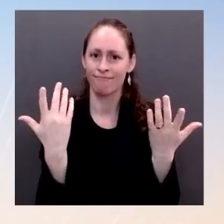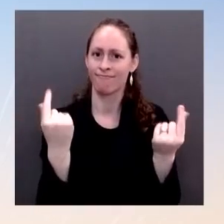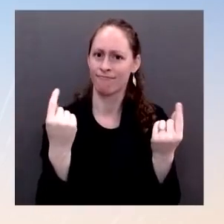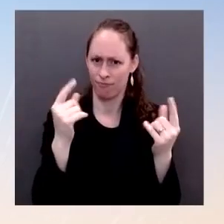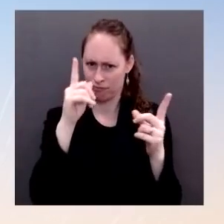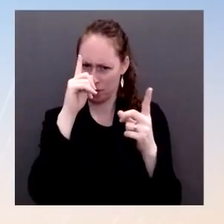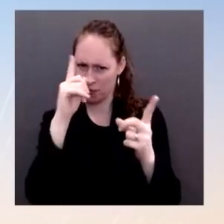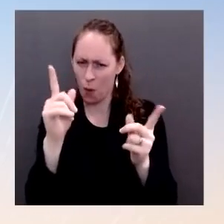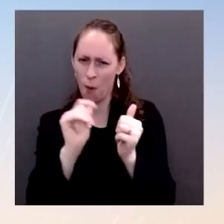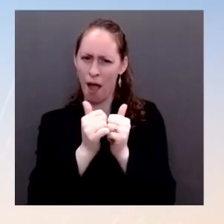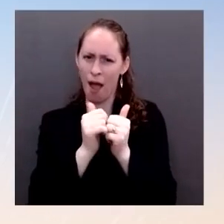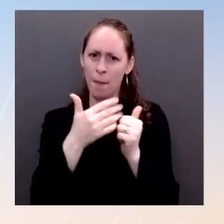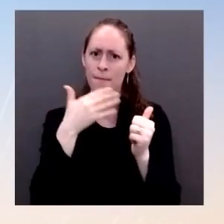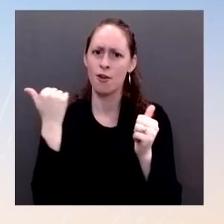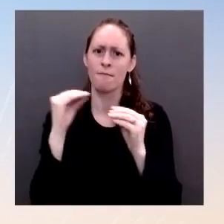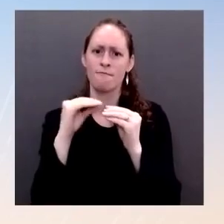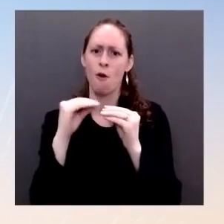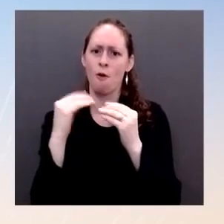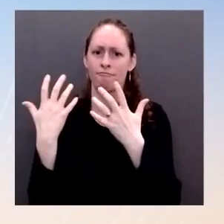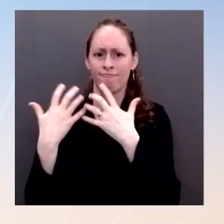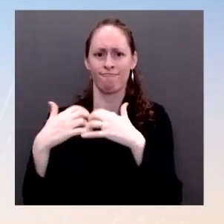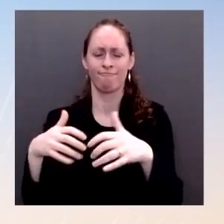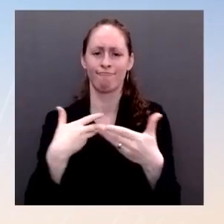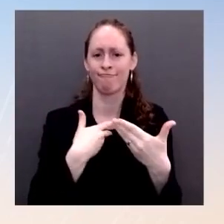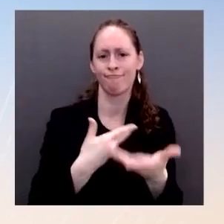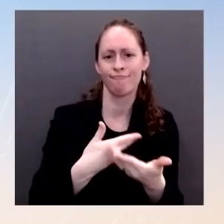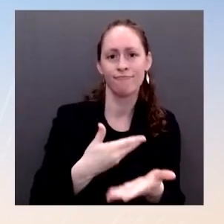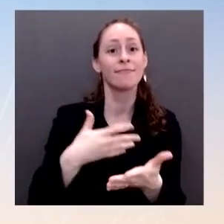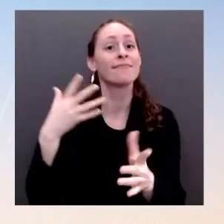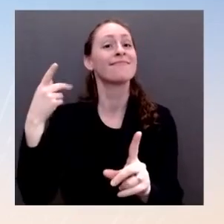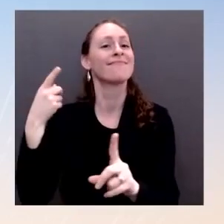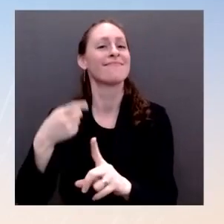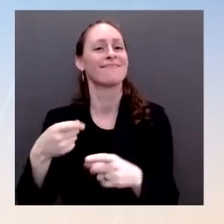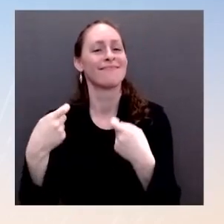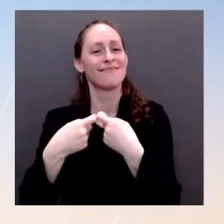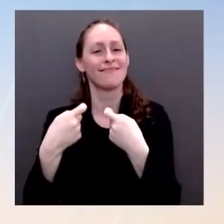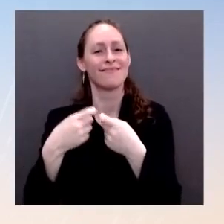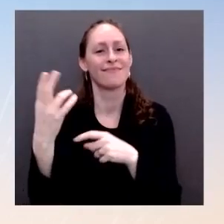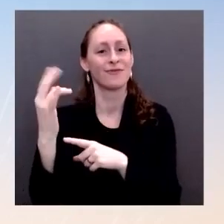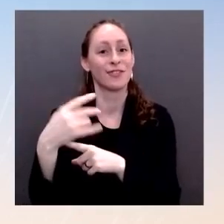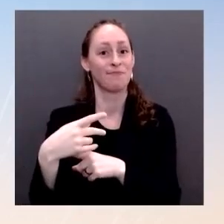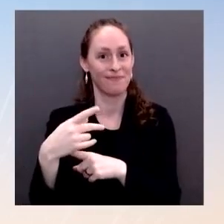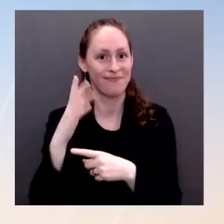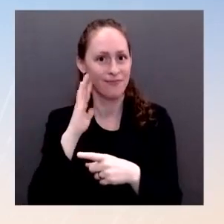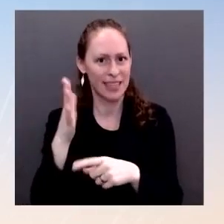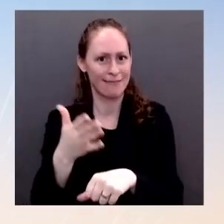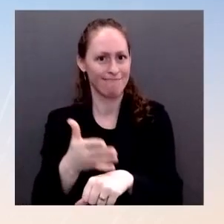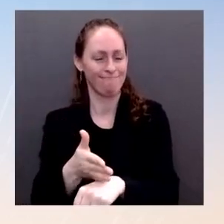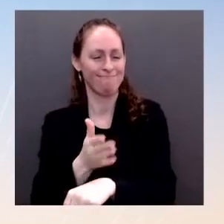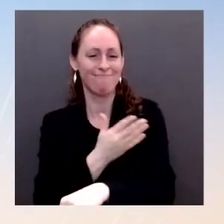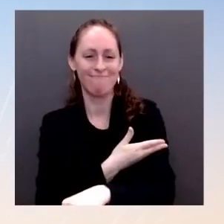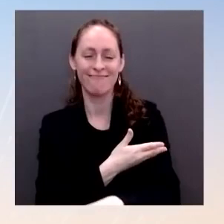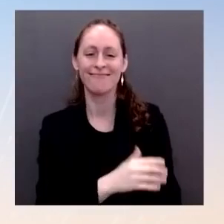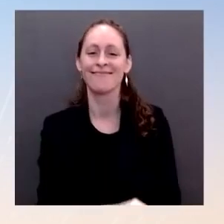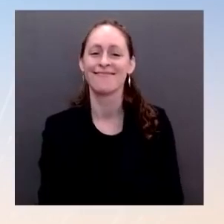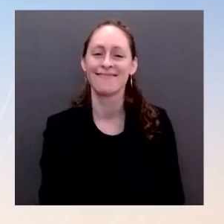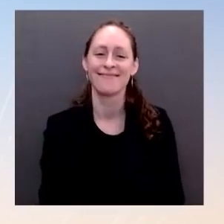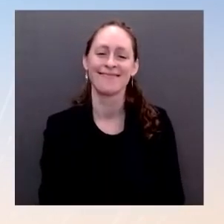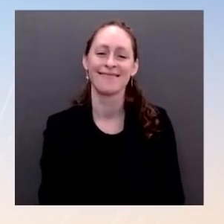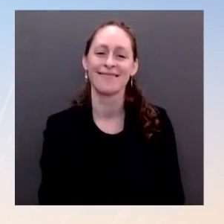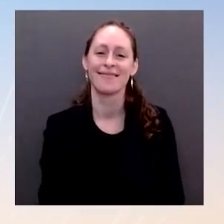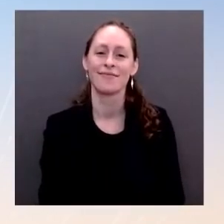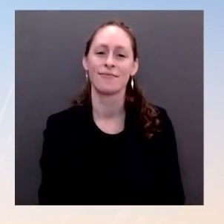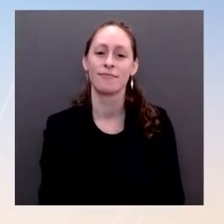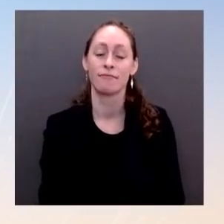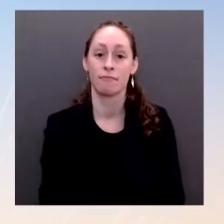America, and rebuild our supply chains here at home. These are steps that are going to help slow price increases, create good-paying manufacturing